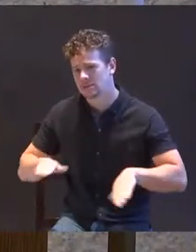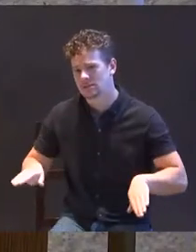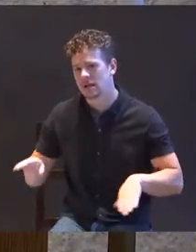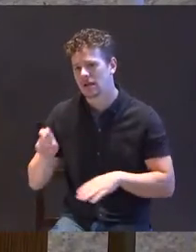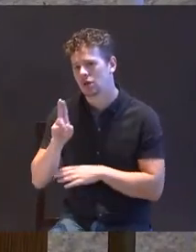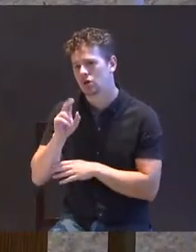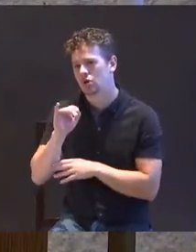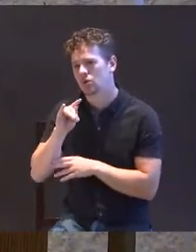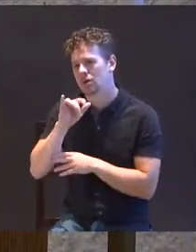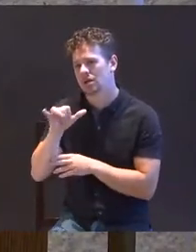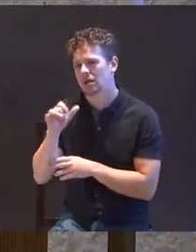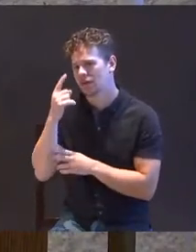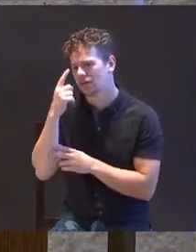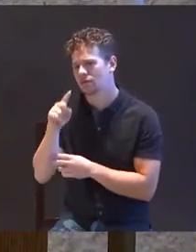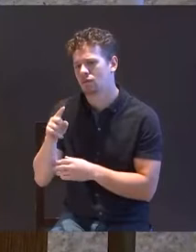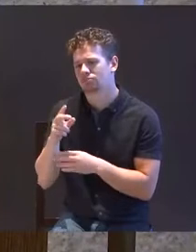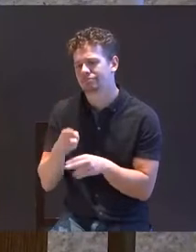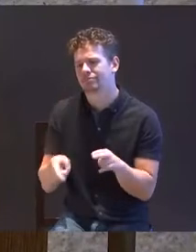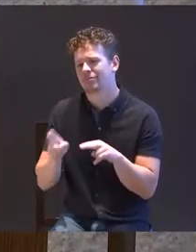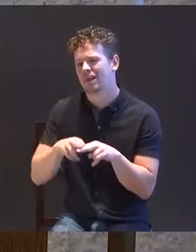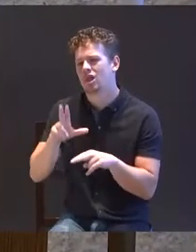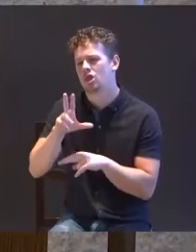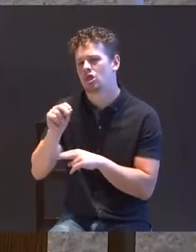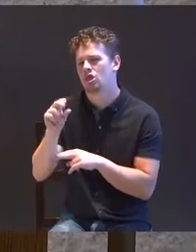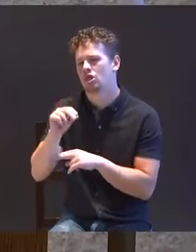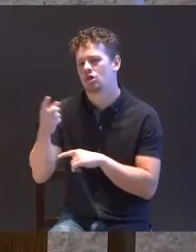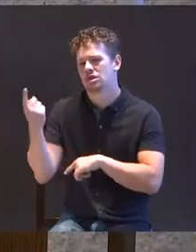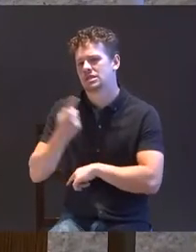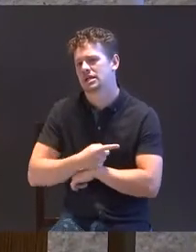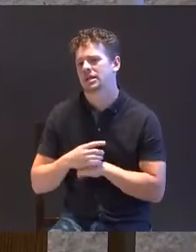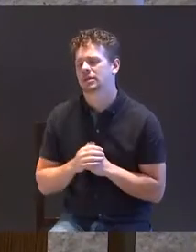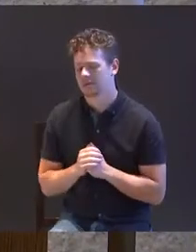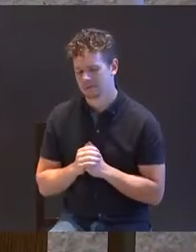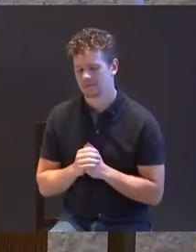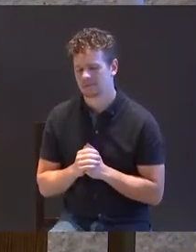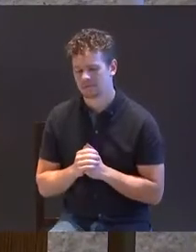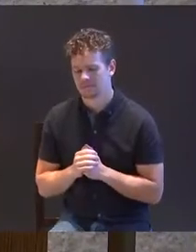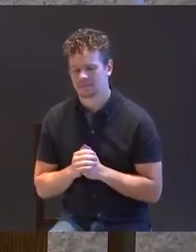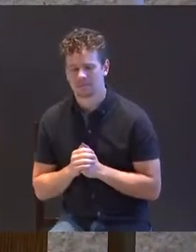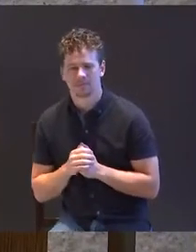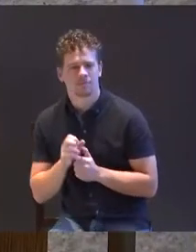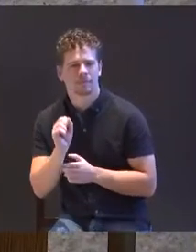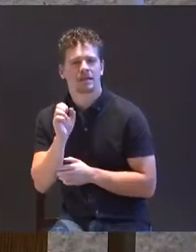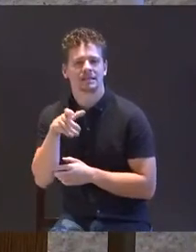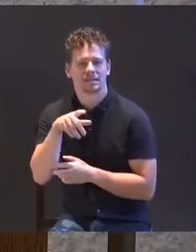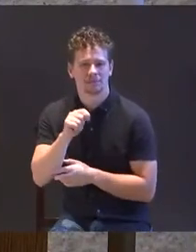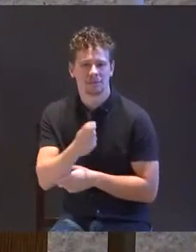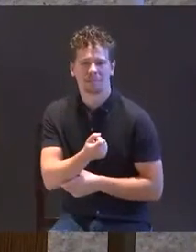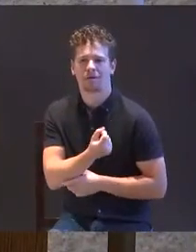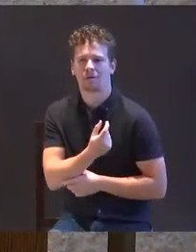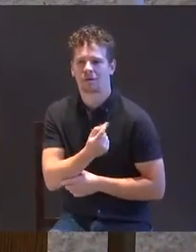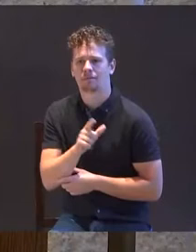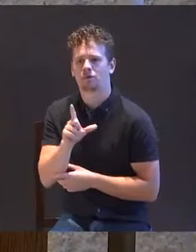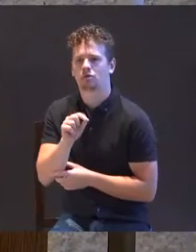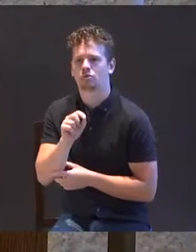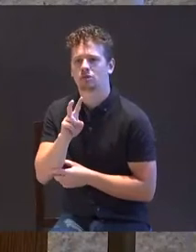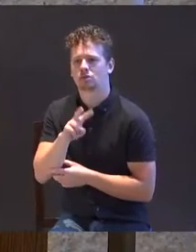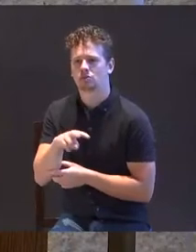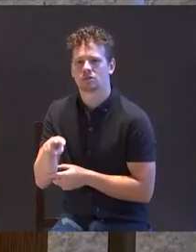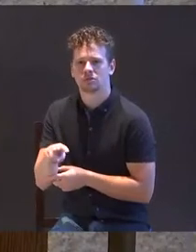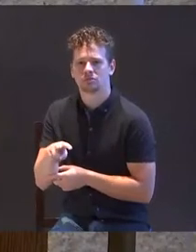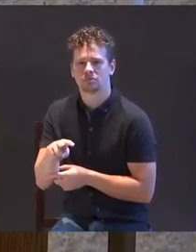additional 30 days. The word for today, Sunday, September 11th, 2022,